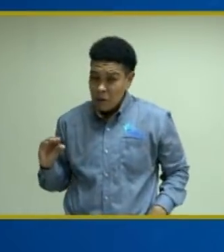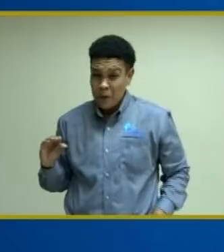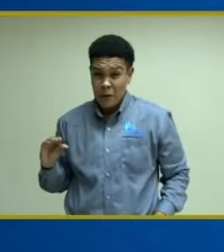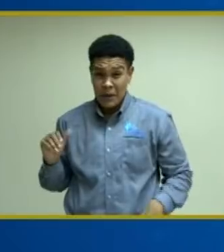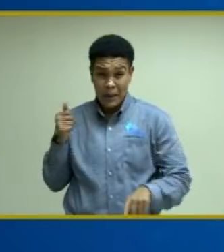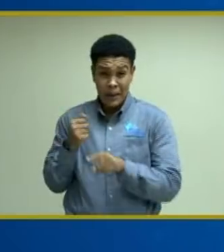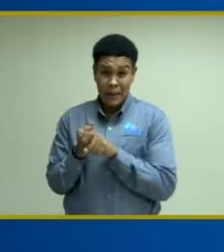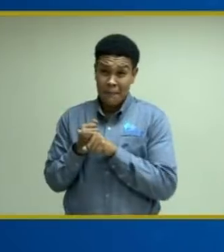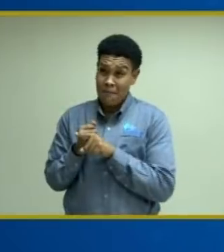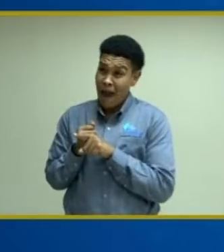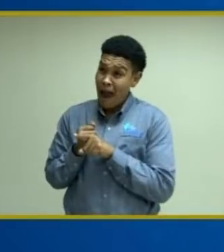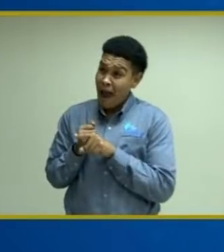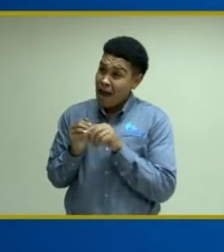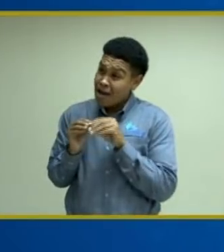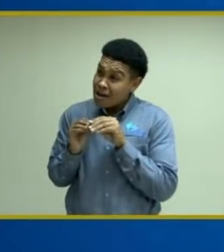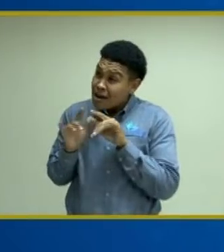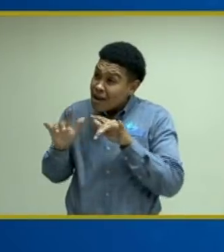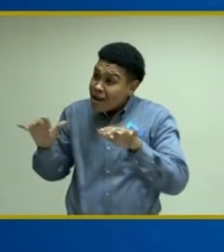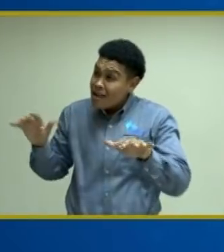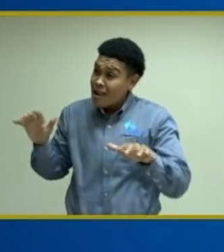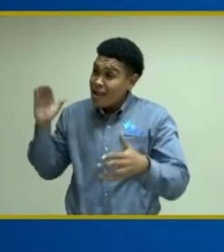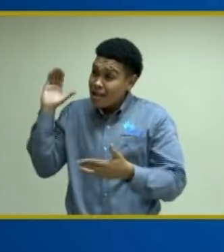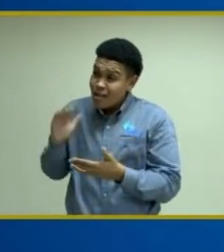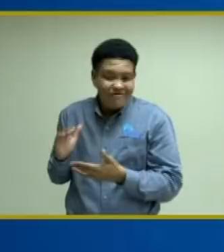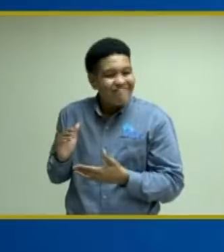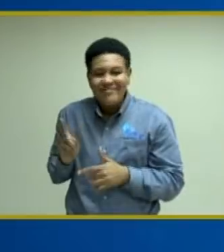good effect on transmission.